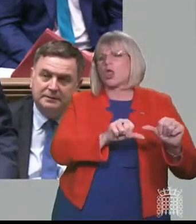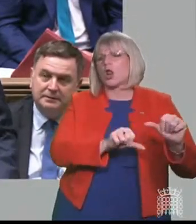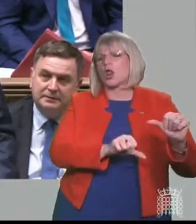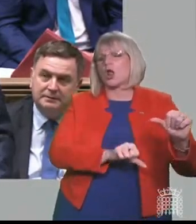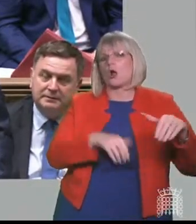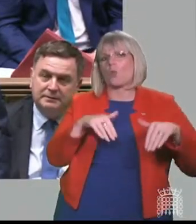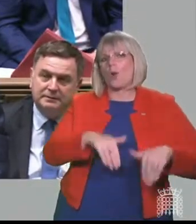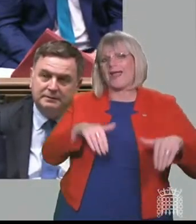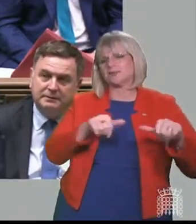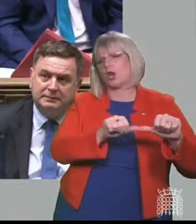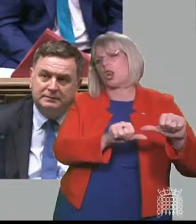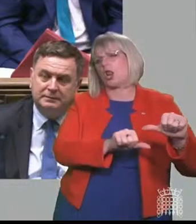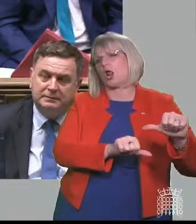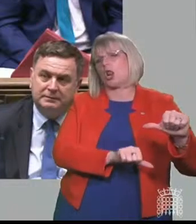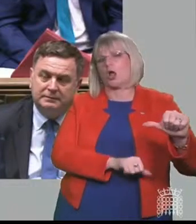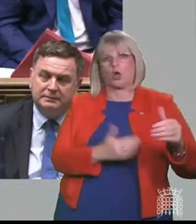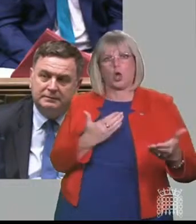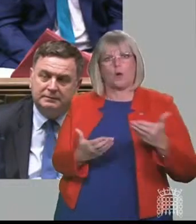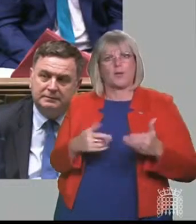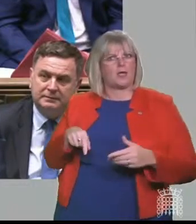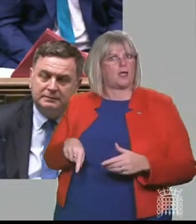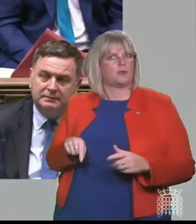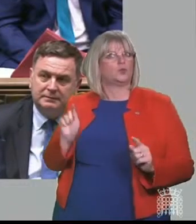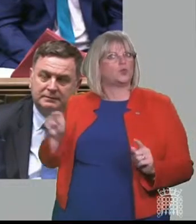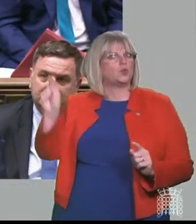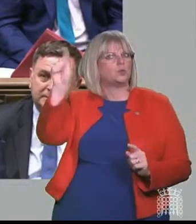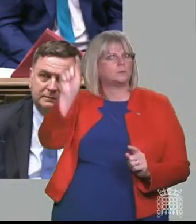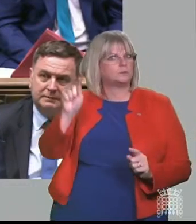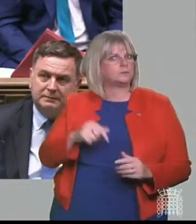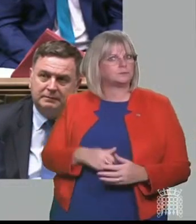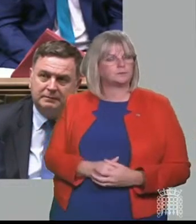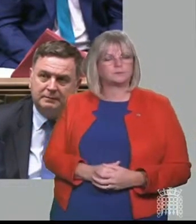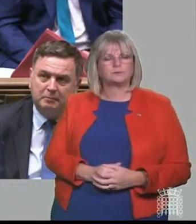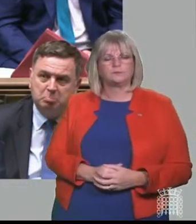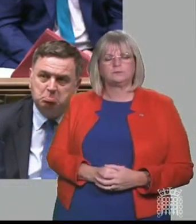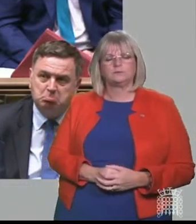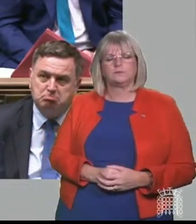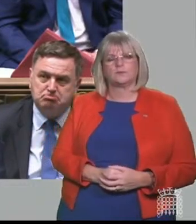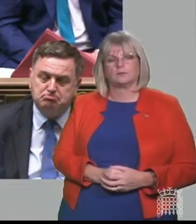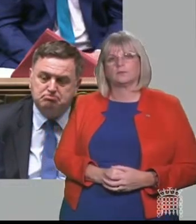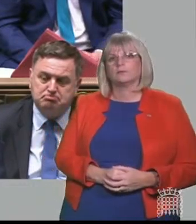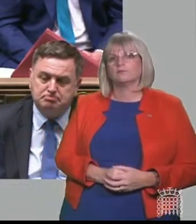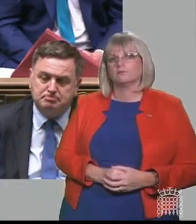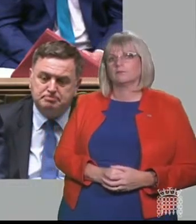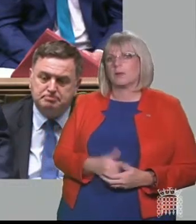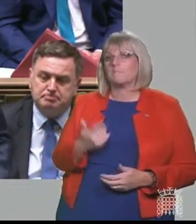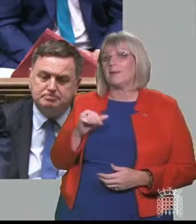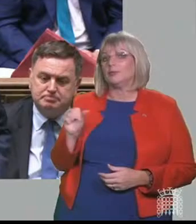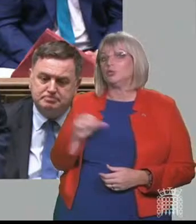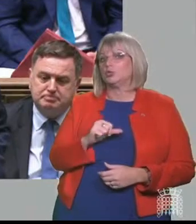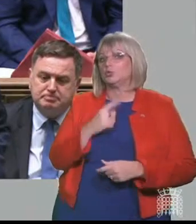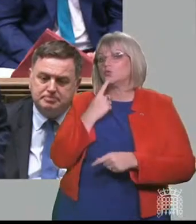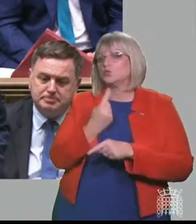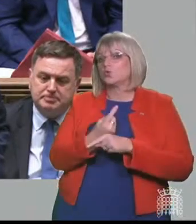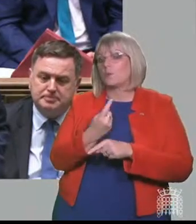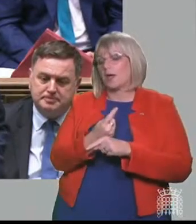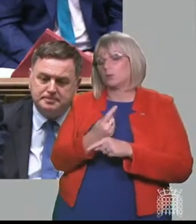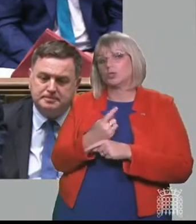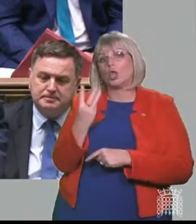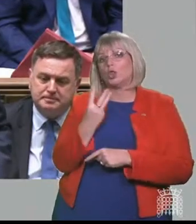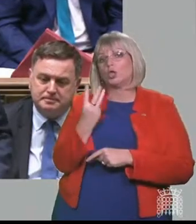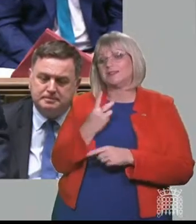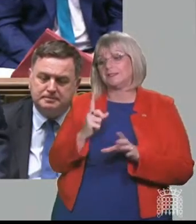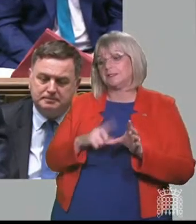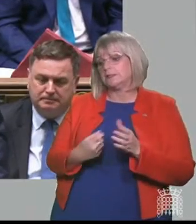And perhaps we should talk about what's happened after 13 years when we repaired